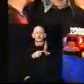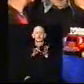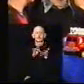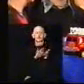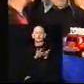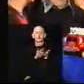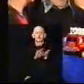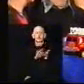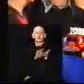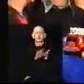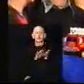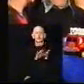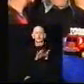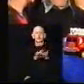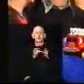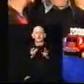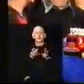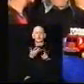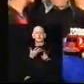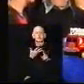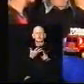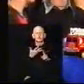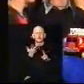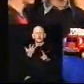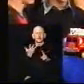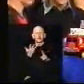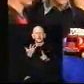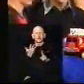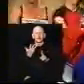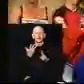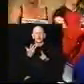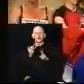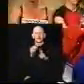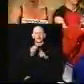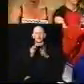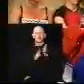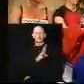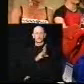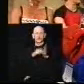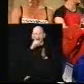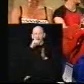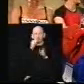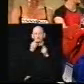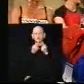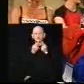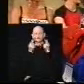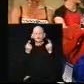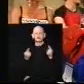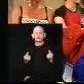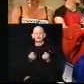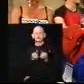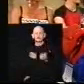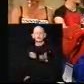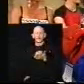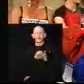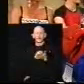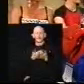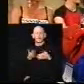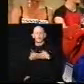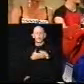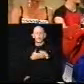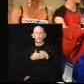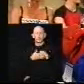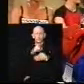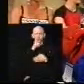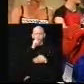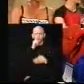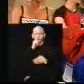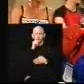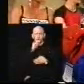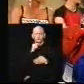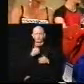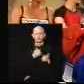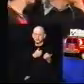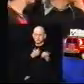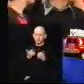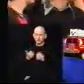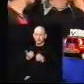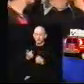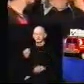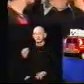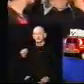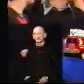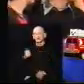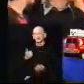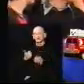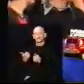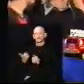hour And it's $16 and $14, tickets at the door only Cool I haven't done that enough yet And how's it going? How's the run going? Really well Yeah?